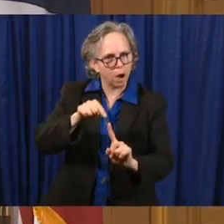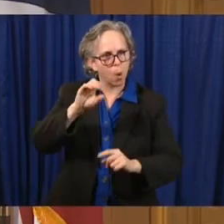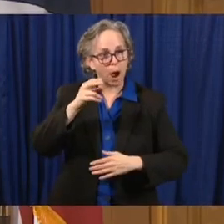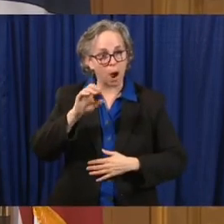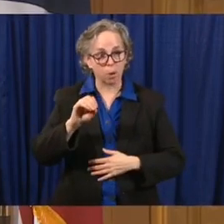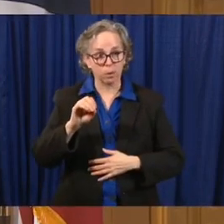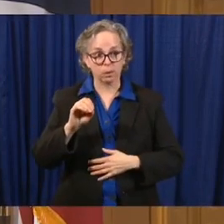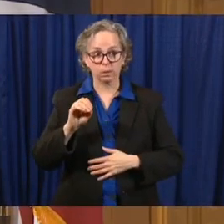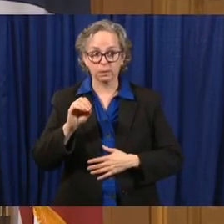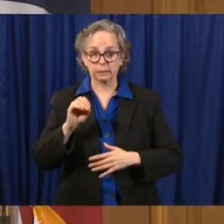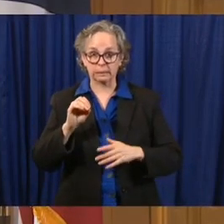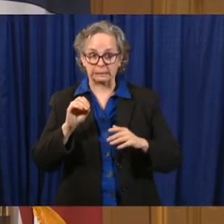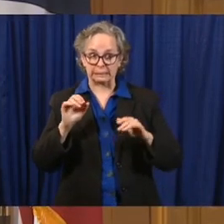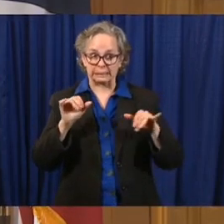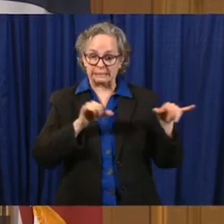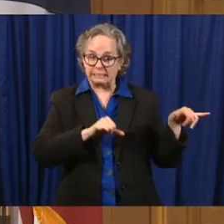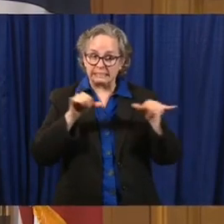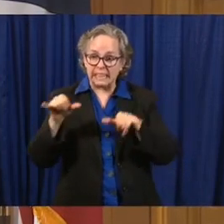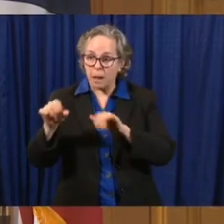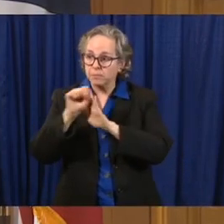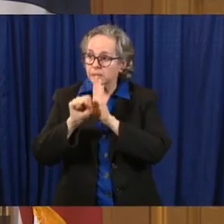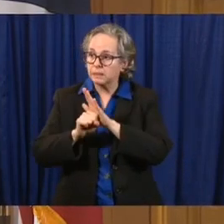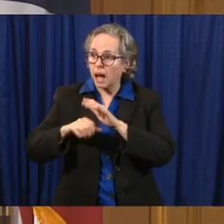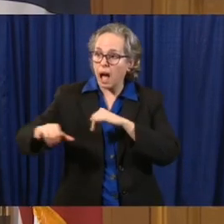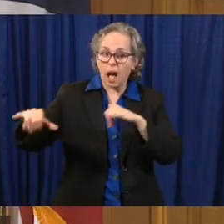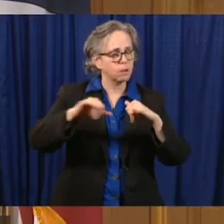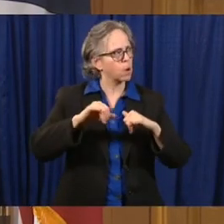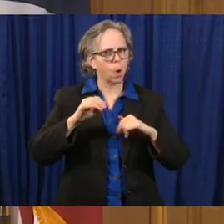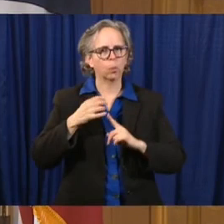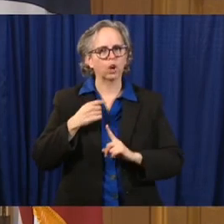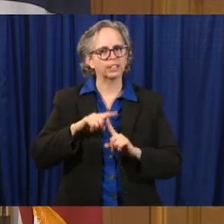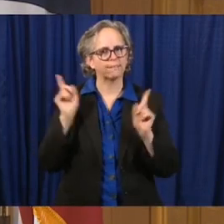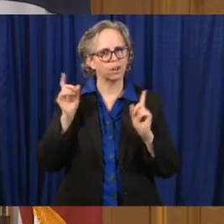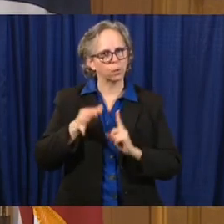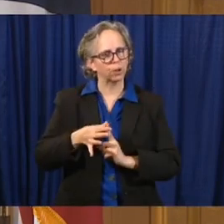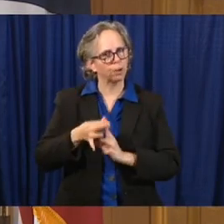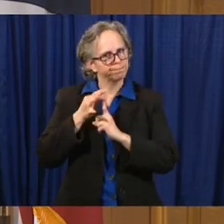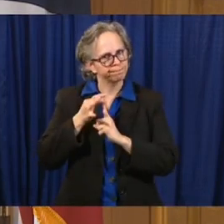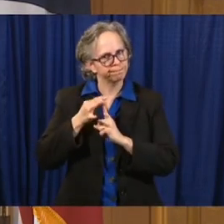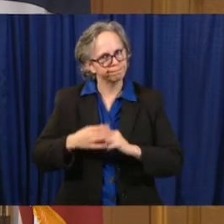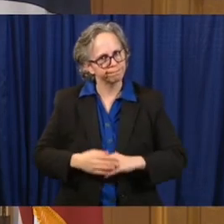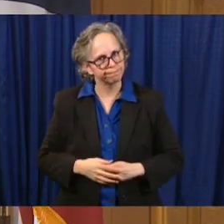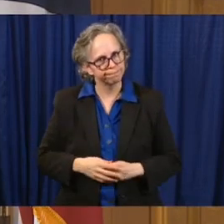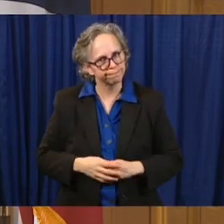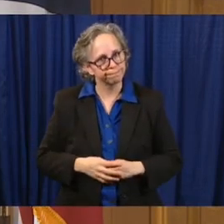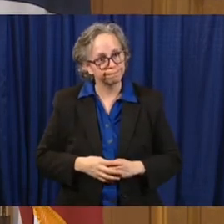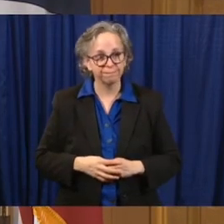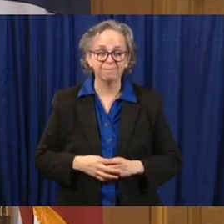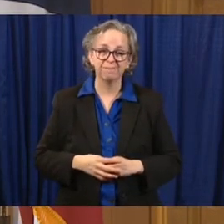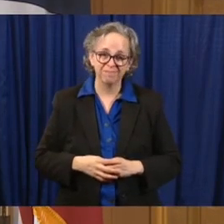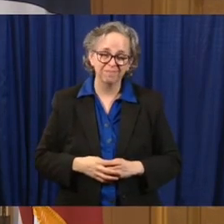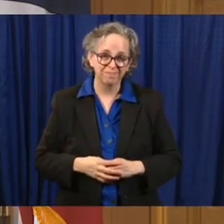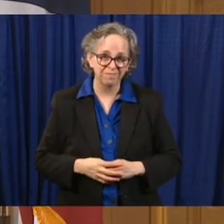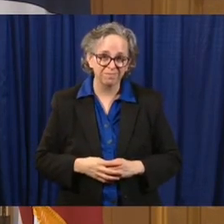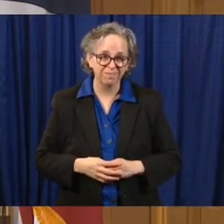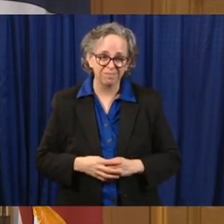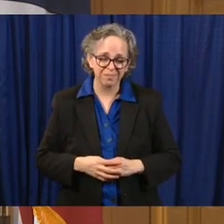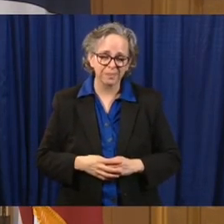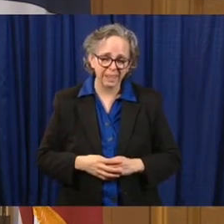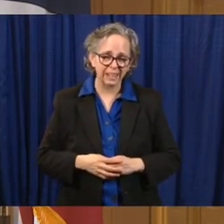not partisan, just, hey, we got a problem, how do we fix the problem? And so, again, as we put